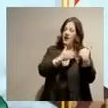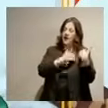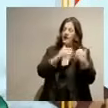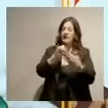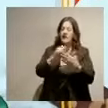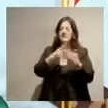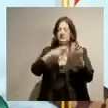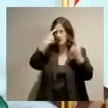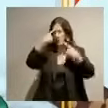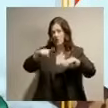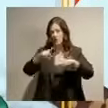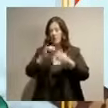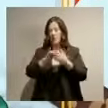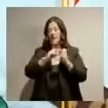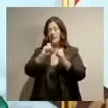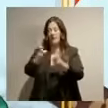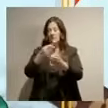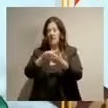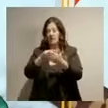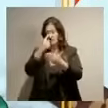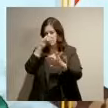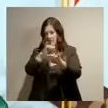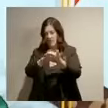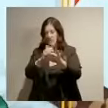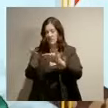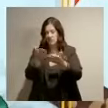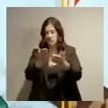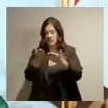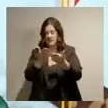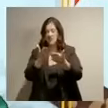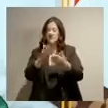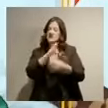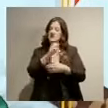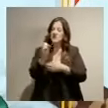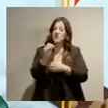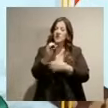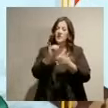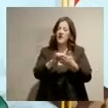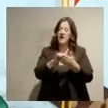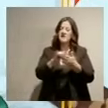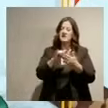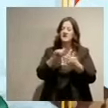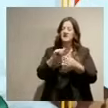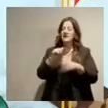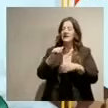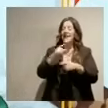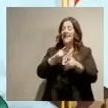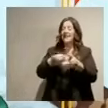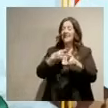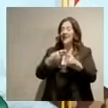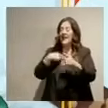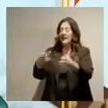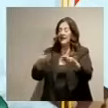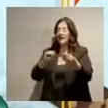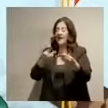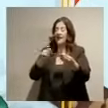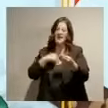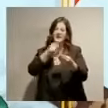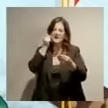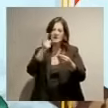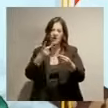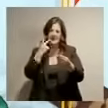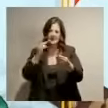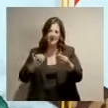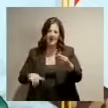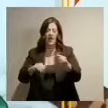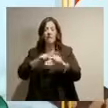as I said, with many of the recommendations and was not surprised, as I noted, with the audit itself. As it relates to the public mood, no